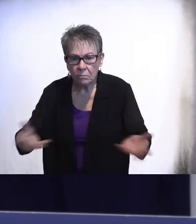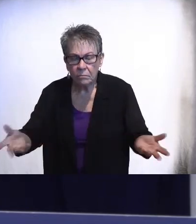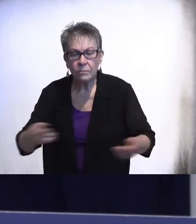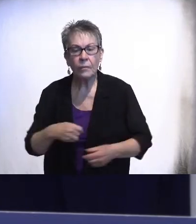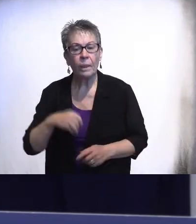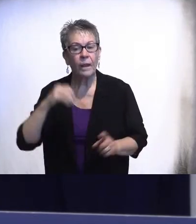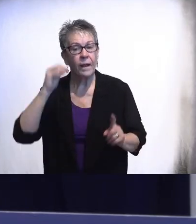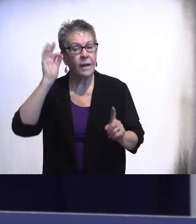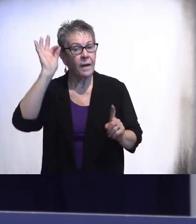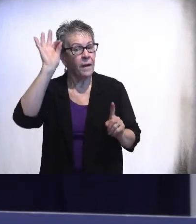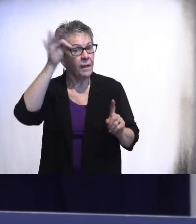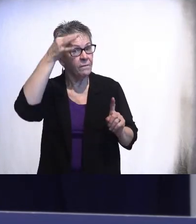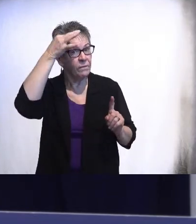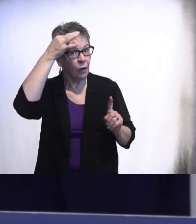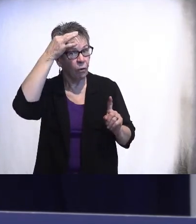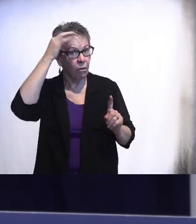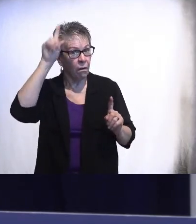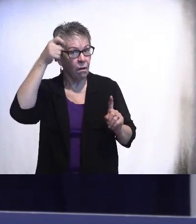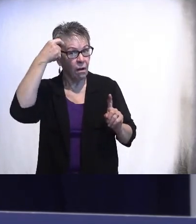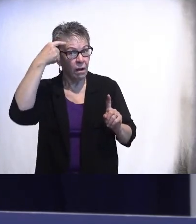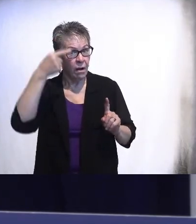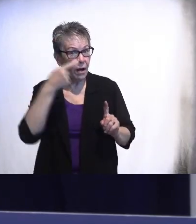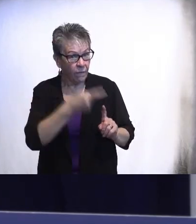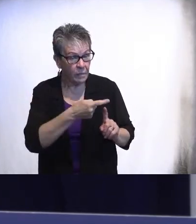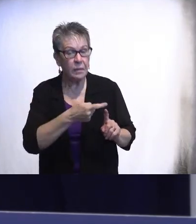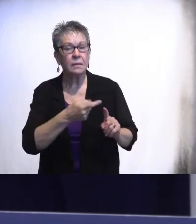them online at